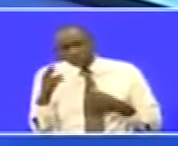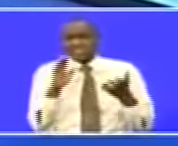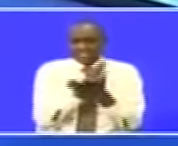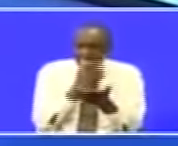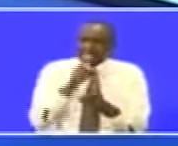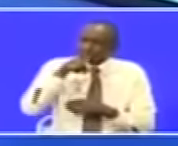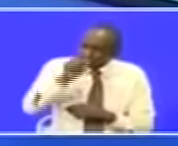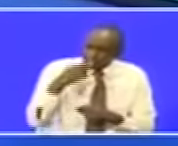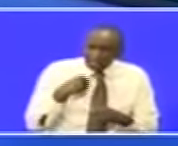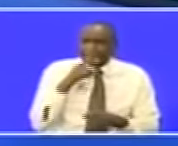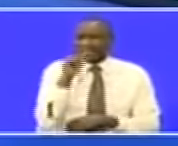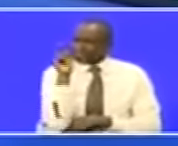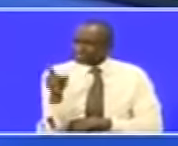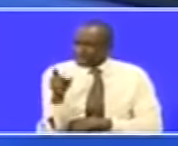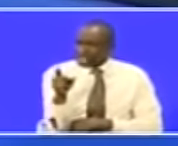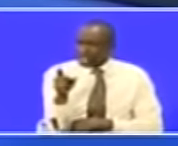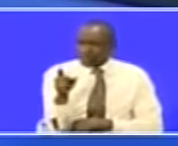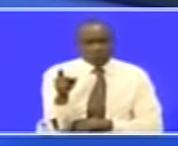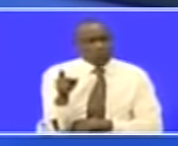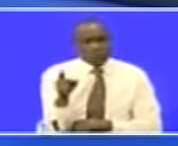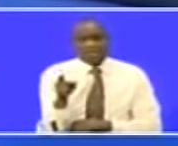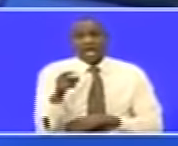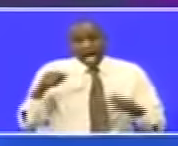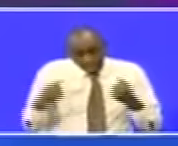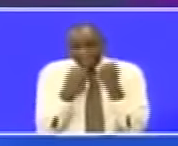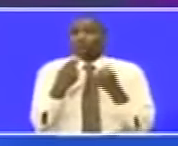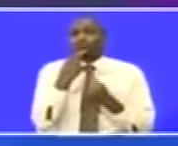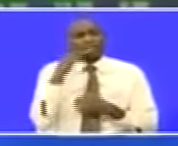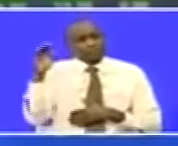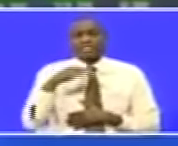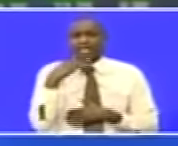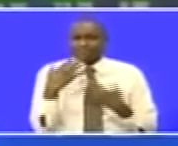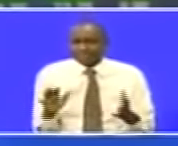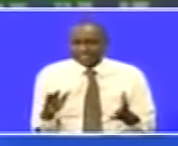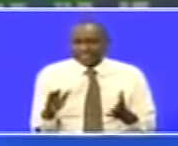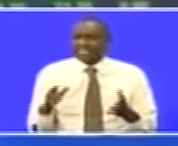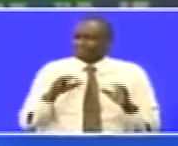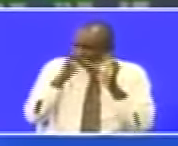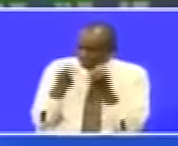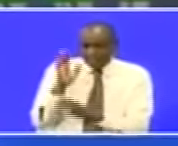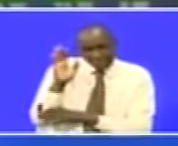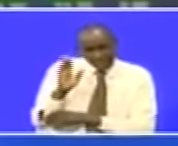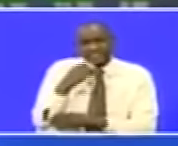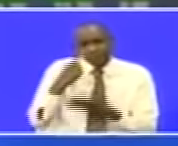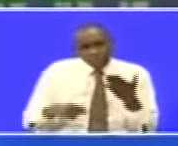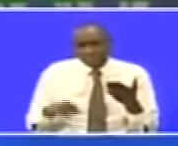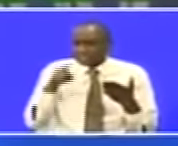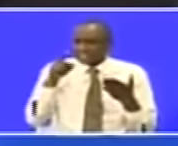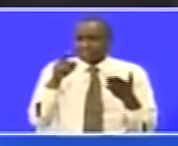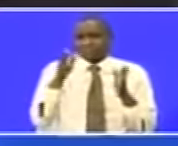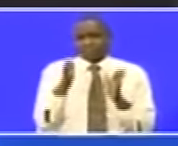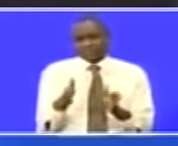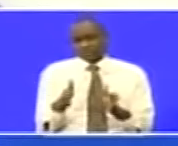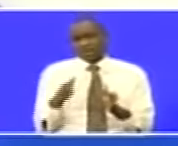got the news that this man was no more on Tuesday morning. Confirmed by his family, it was reported Murimi might